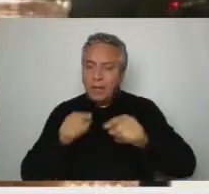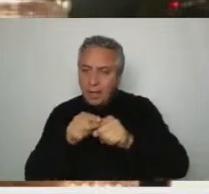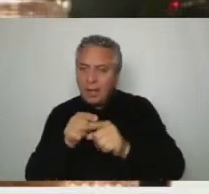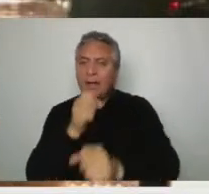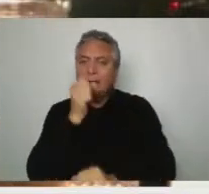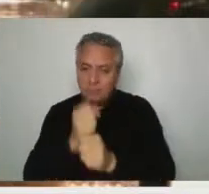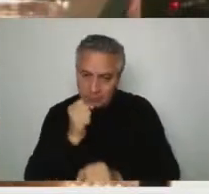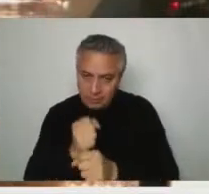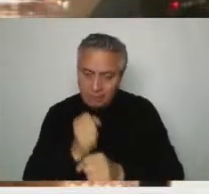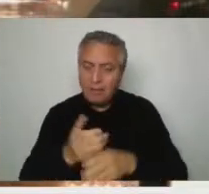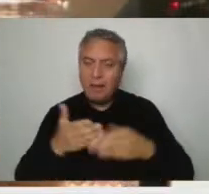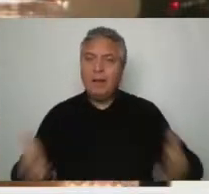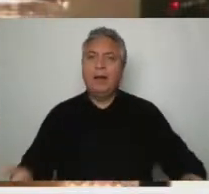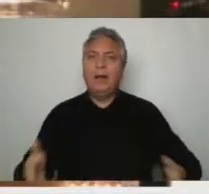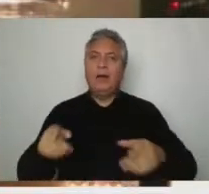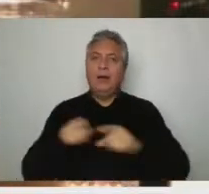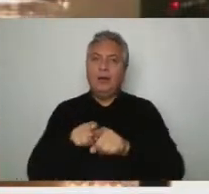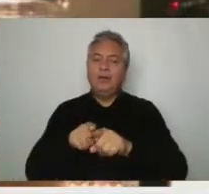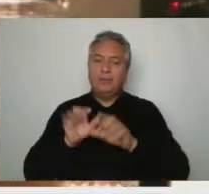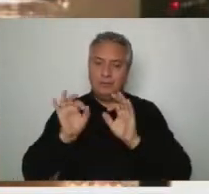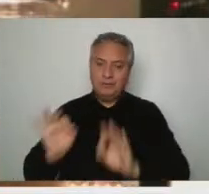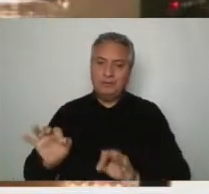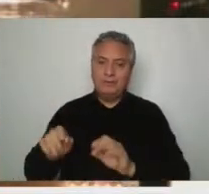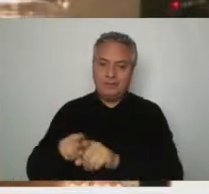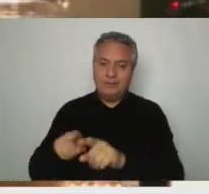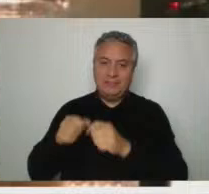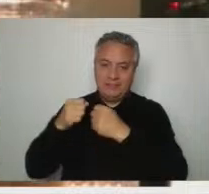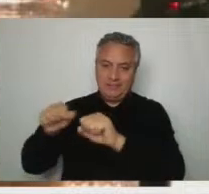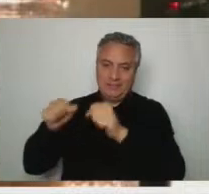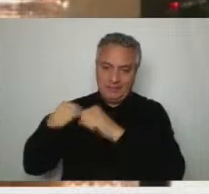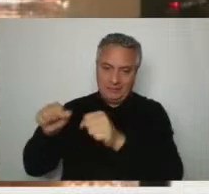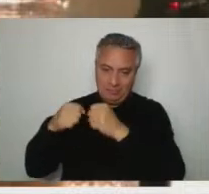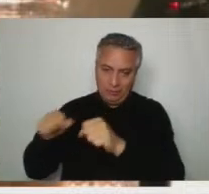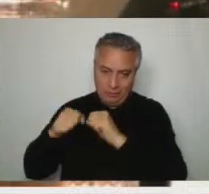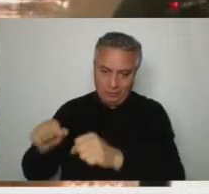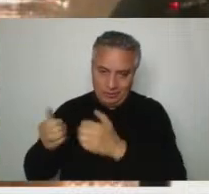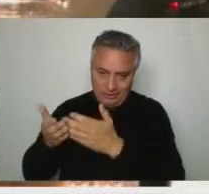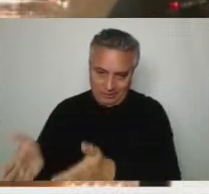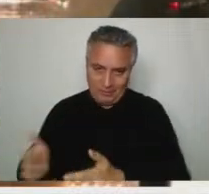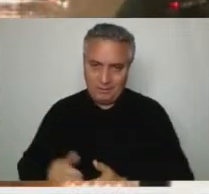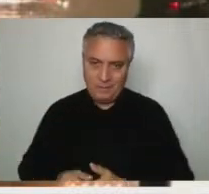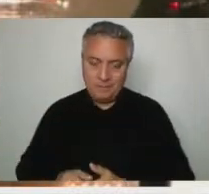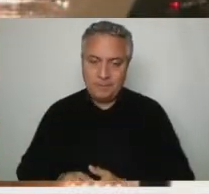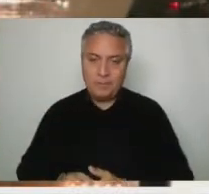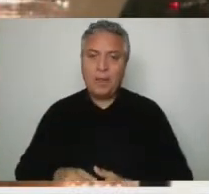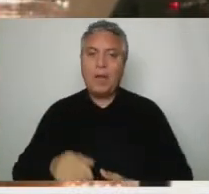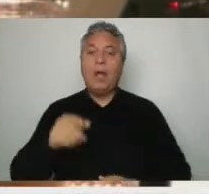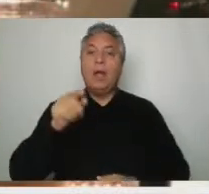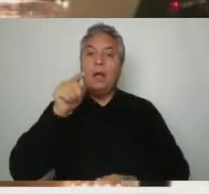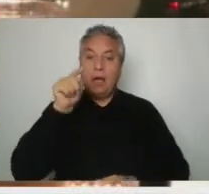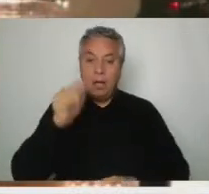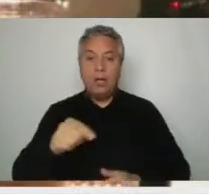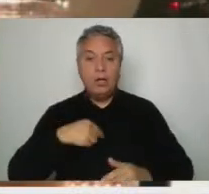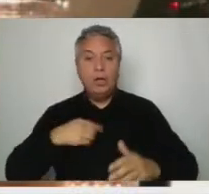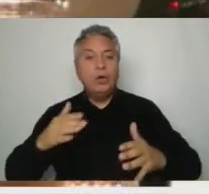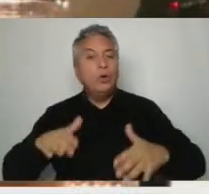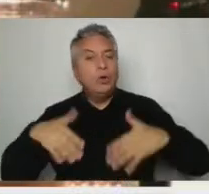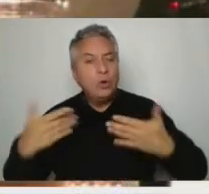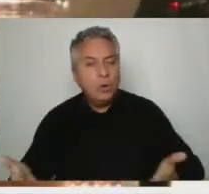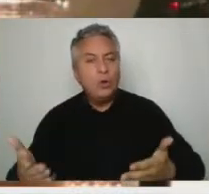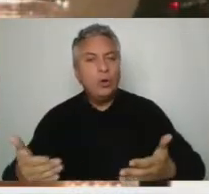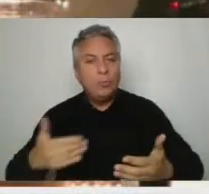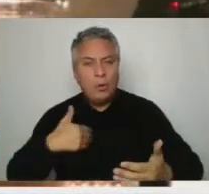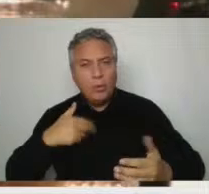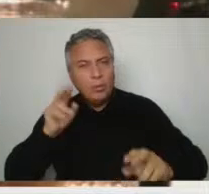sports, and others. If that law comes through, it will be a good example on how to face